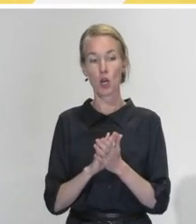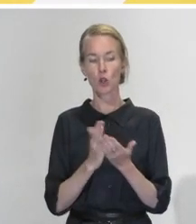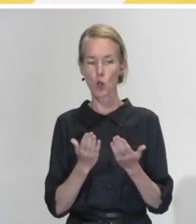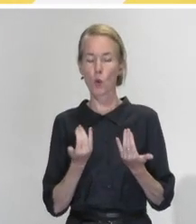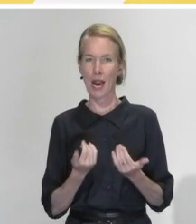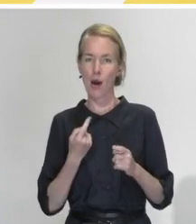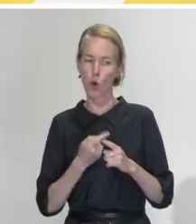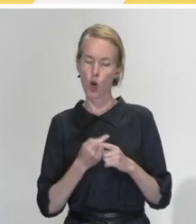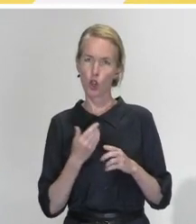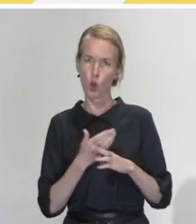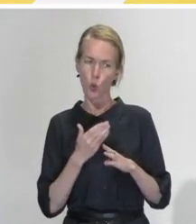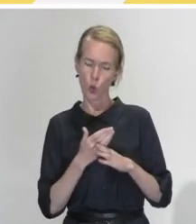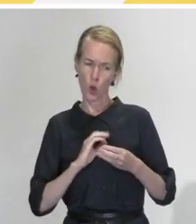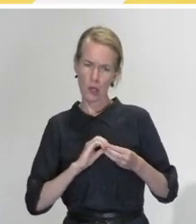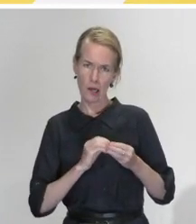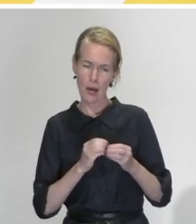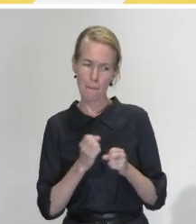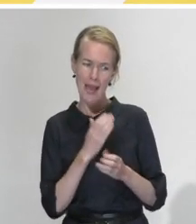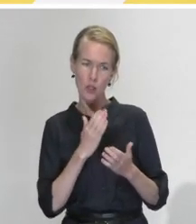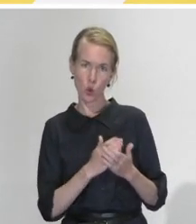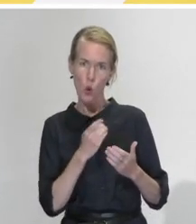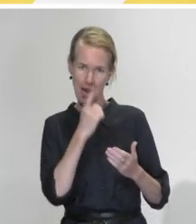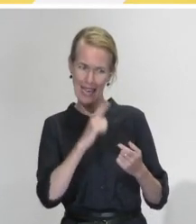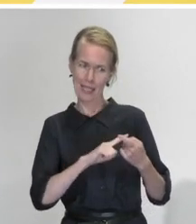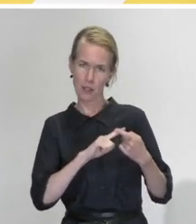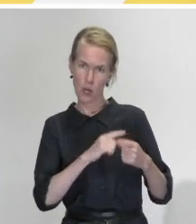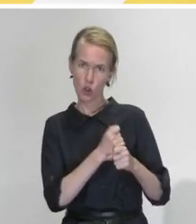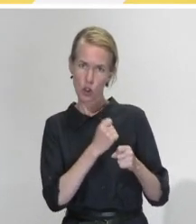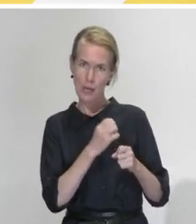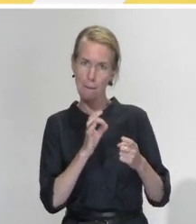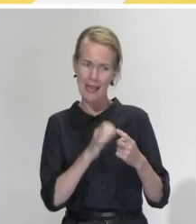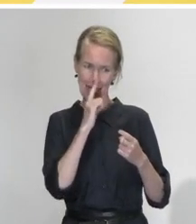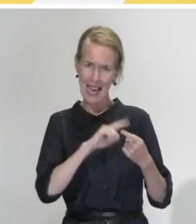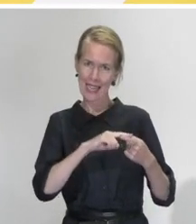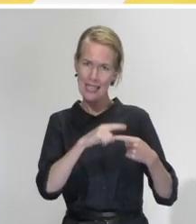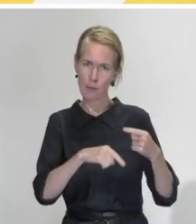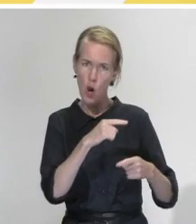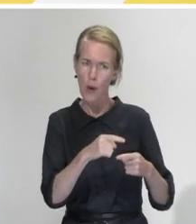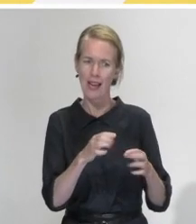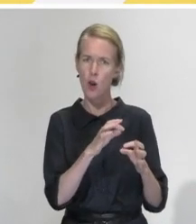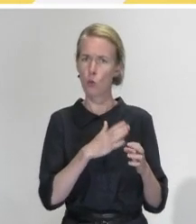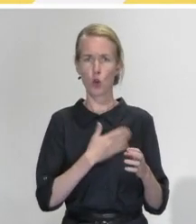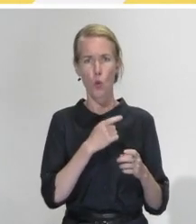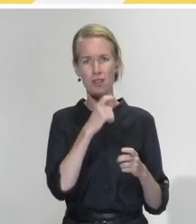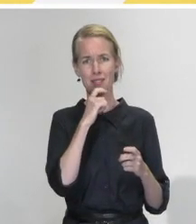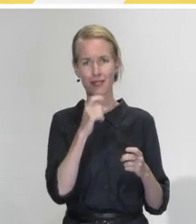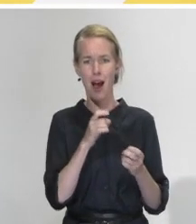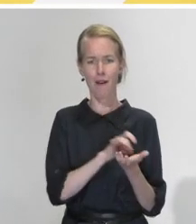general practice to ensure they are financially sustainable, and that we'll be providing advice to ministers in coming days.